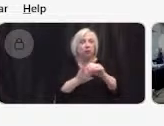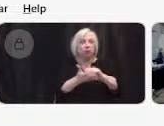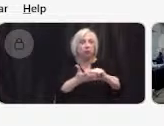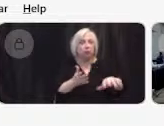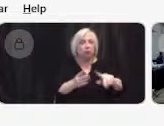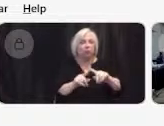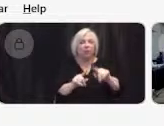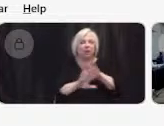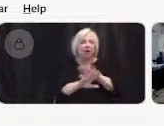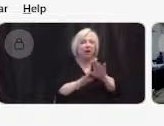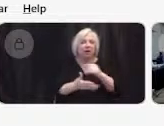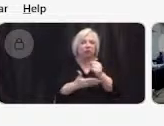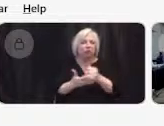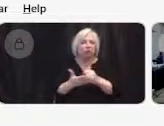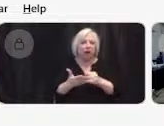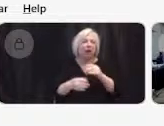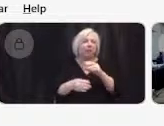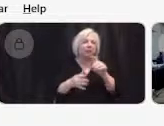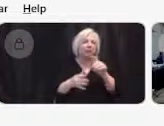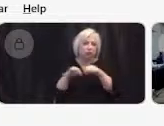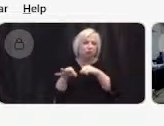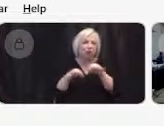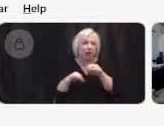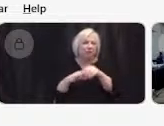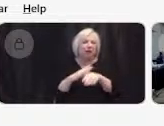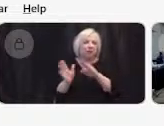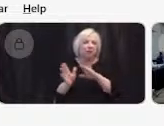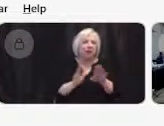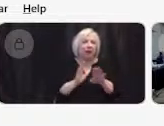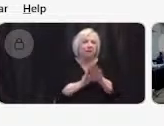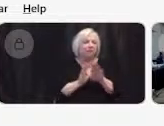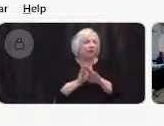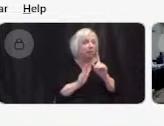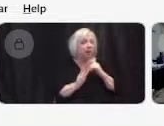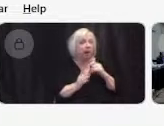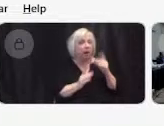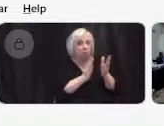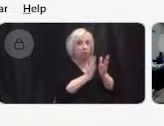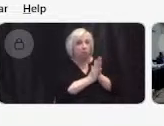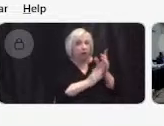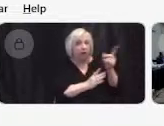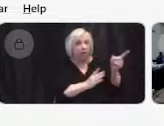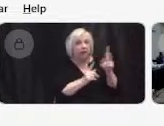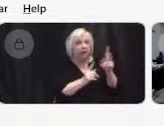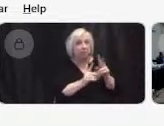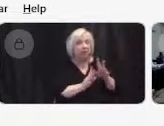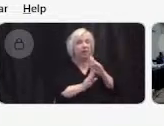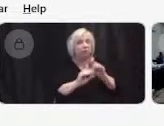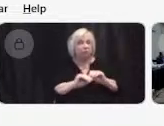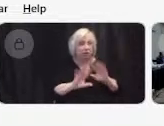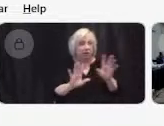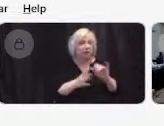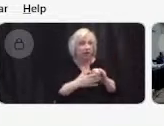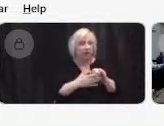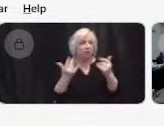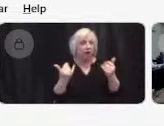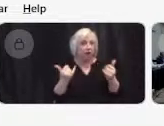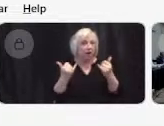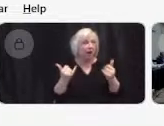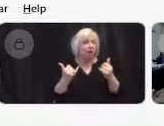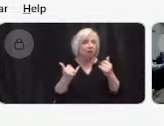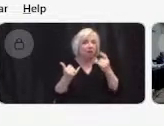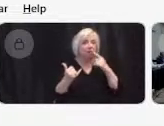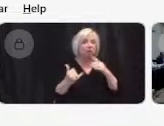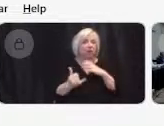not described in the plan development. I would ask that the applicant clarify that right now at the podium, just for